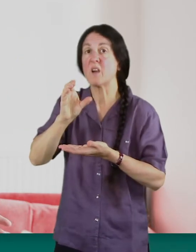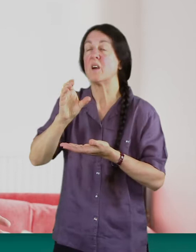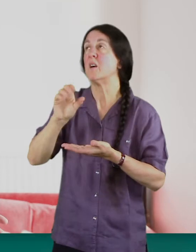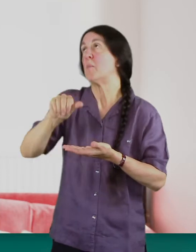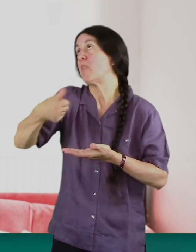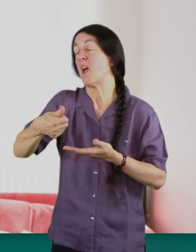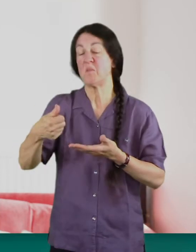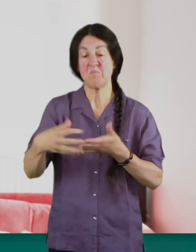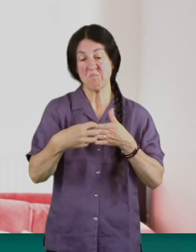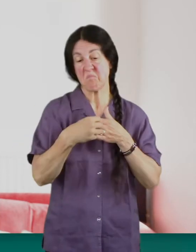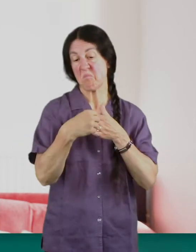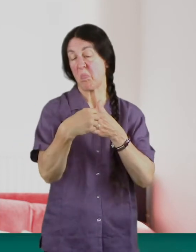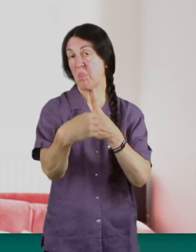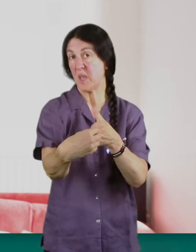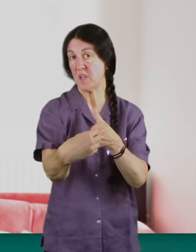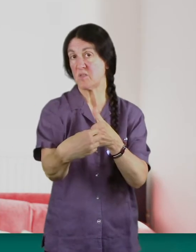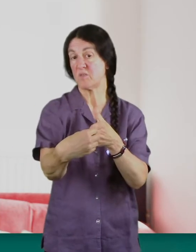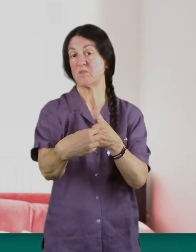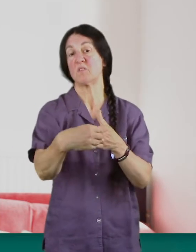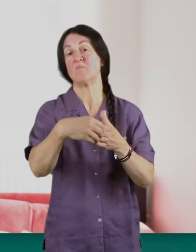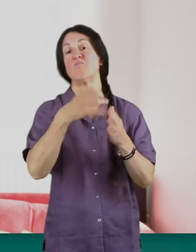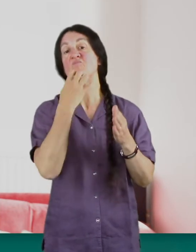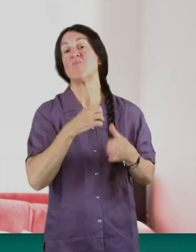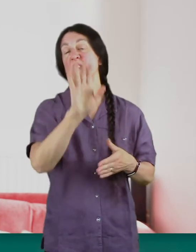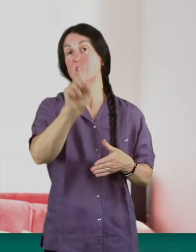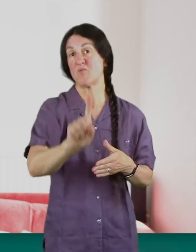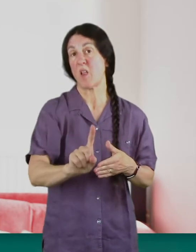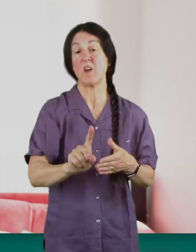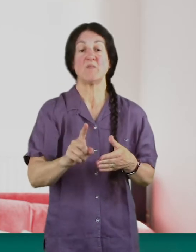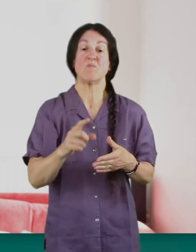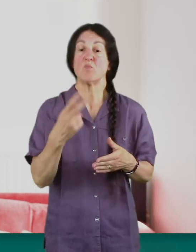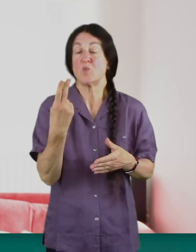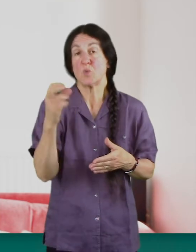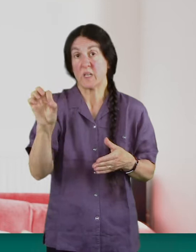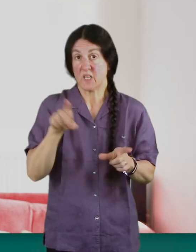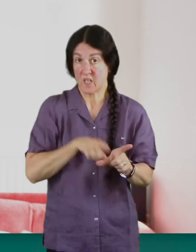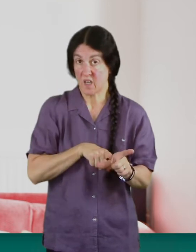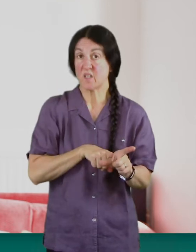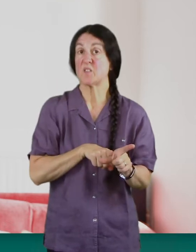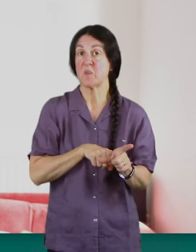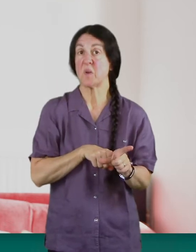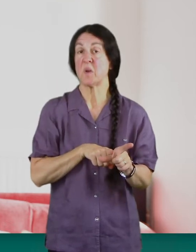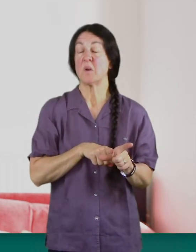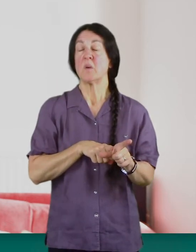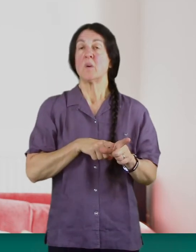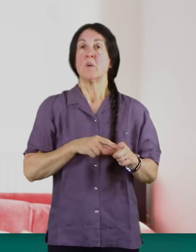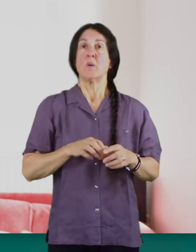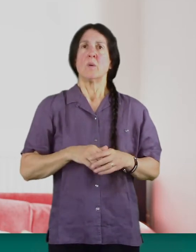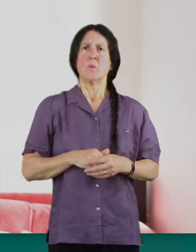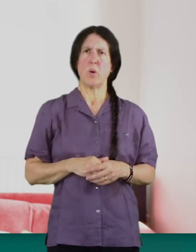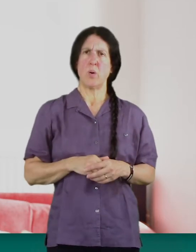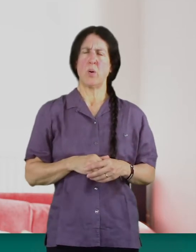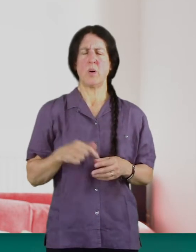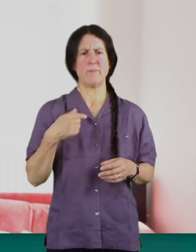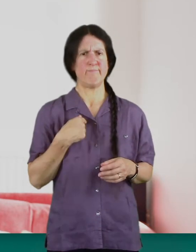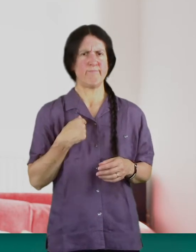20 years. And I have to be honest and say that when I read that, the first thing that I thought is, I'm not sure that Samson